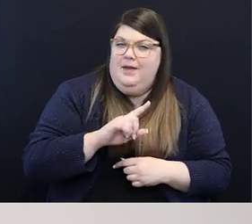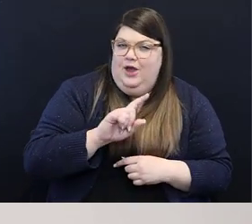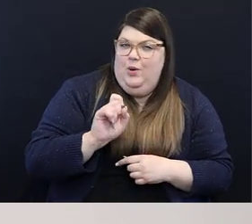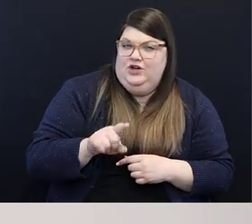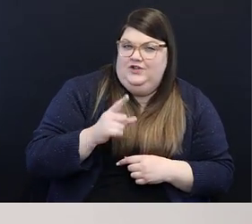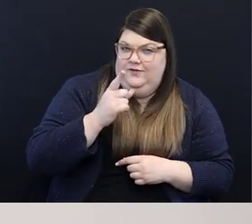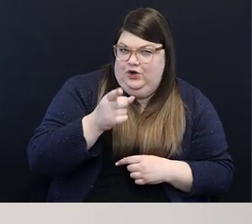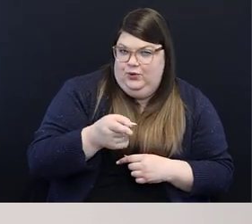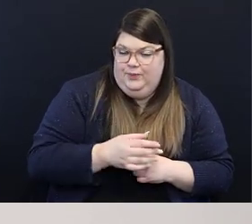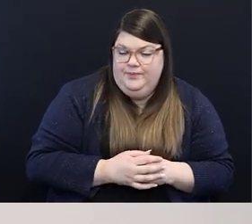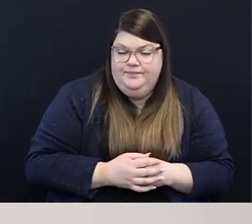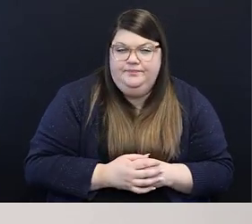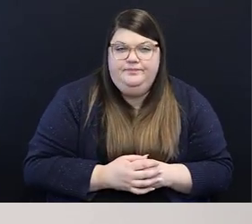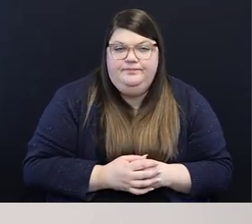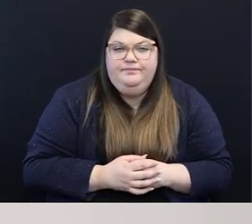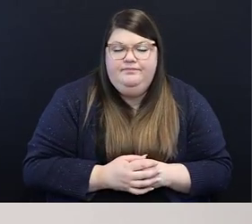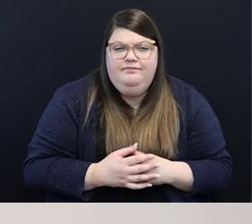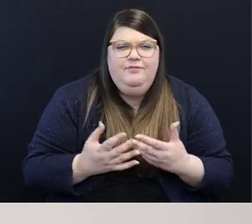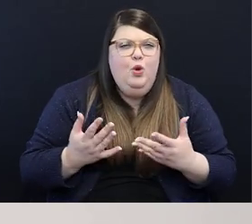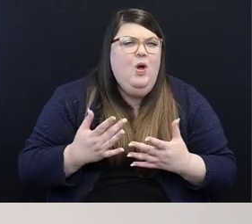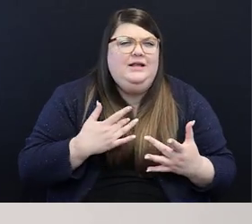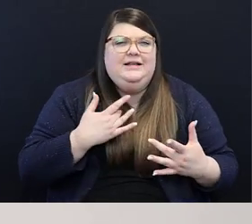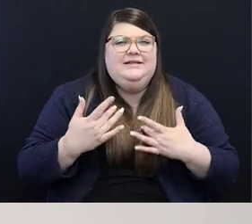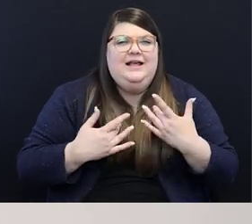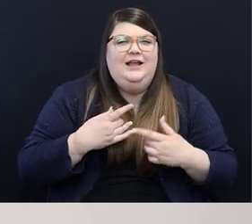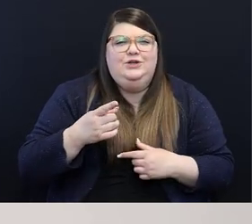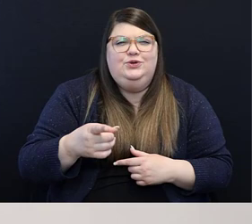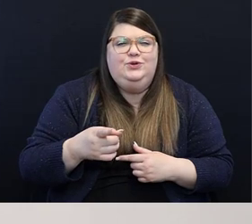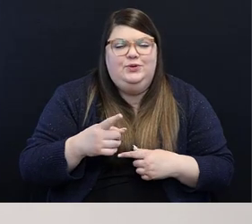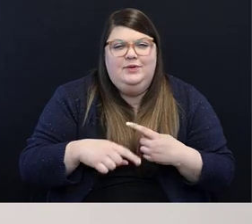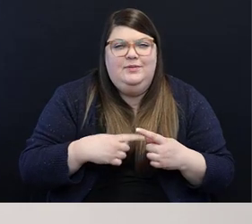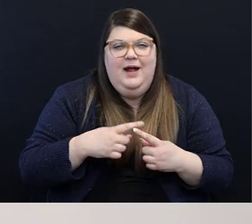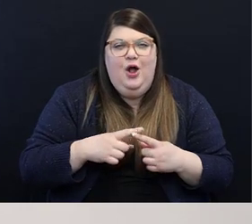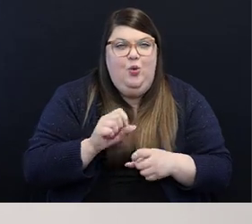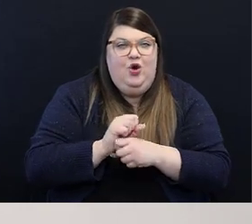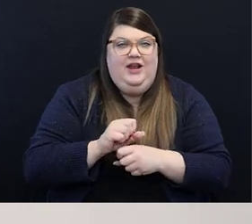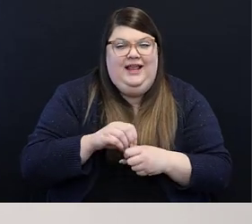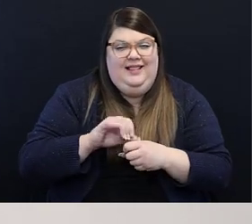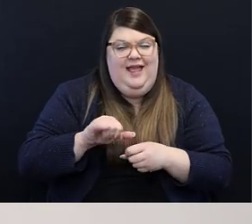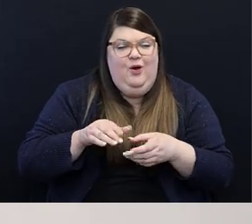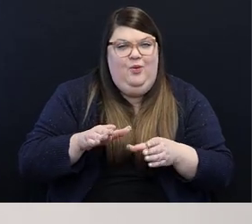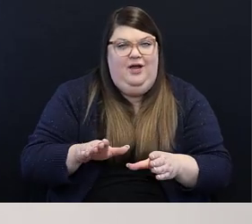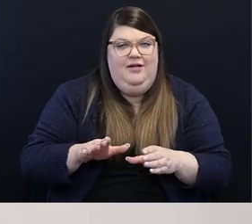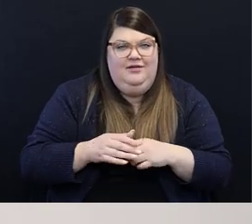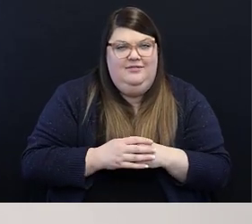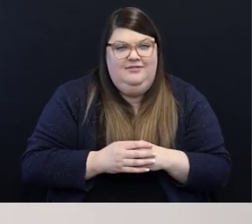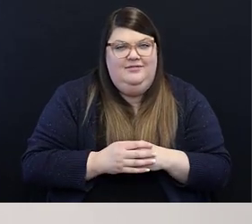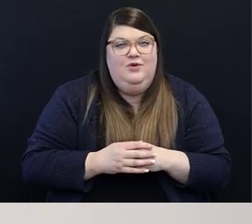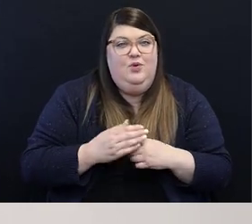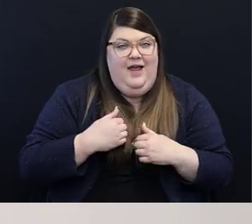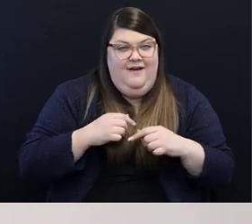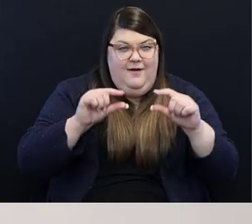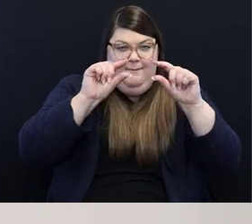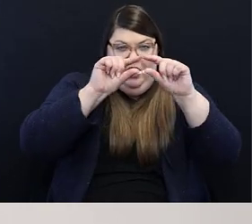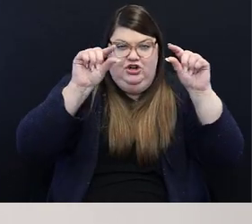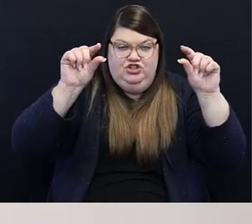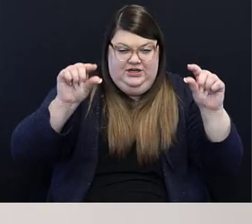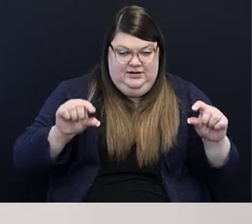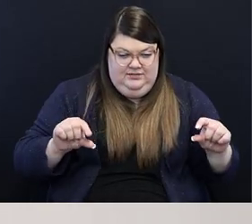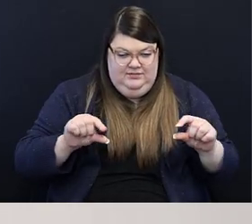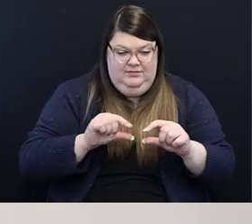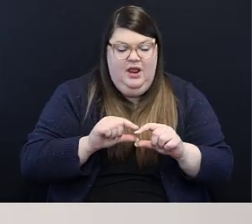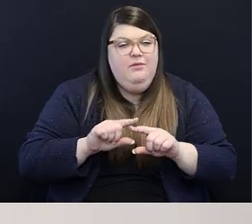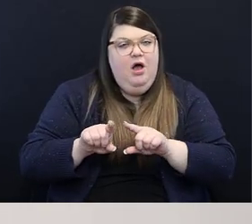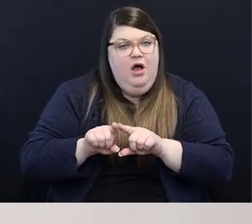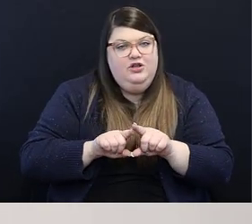is, what is exciting to you about working in that way where there is a margin, but there's also a